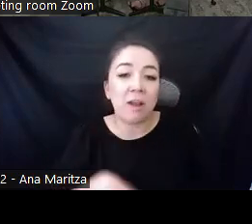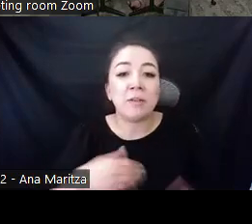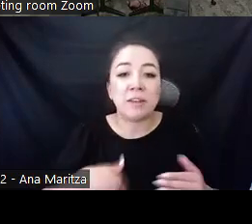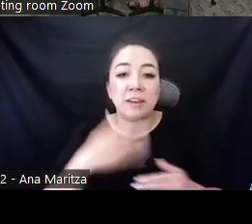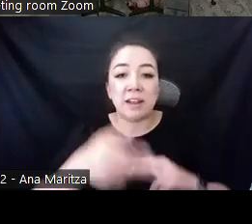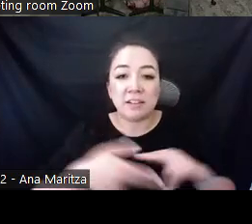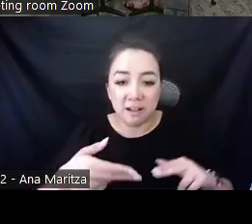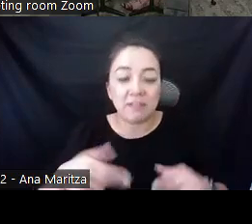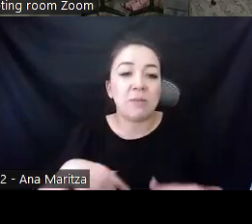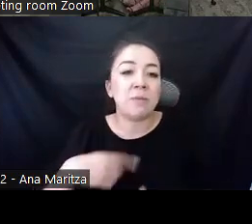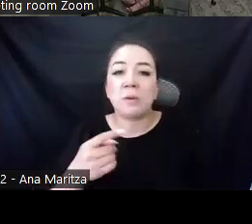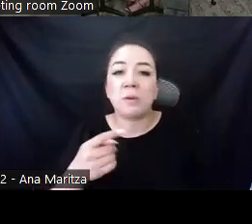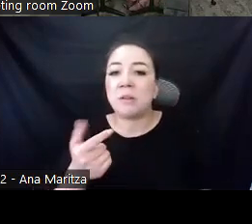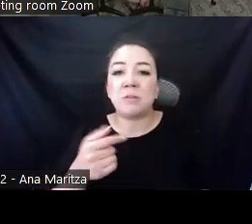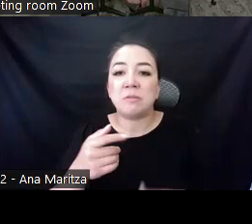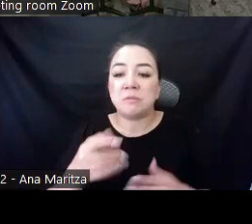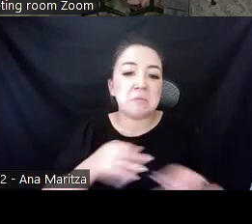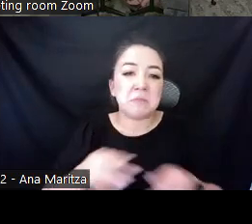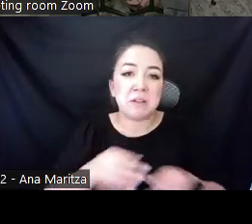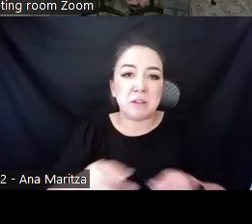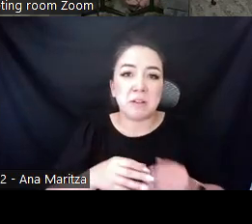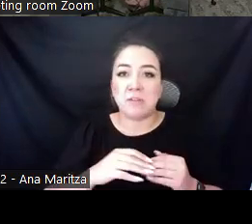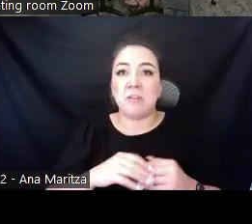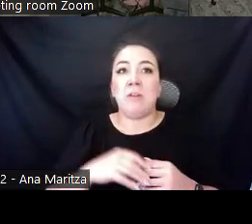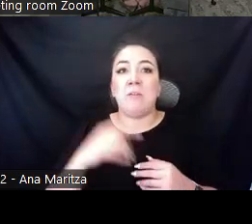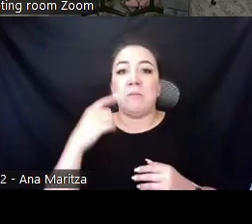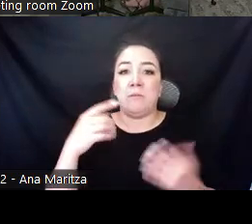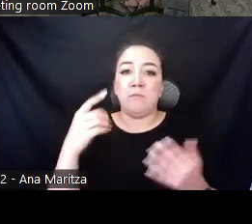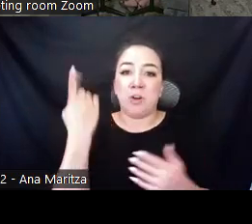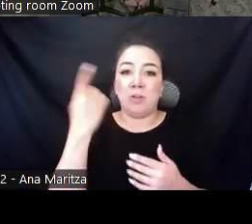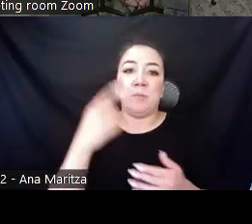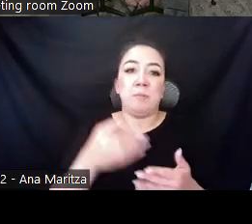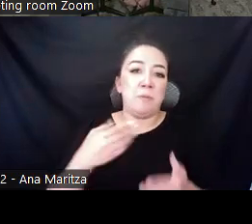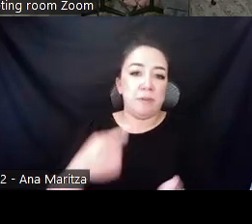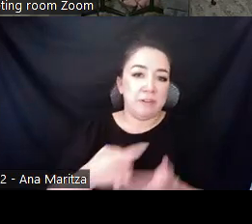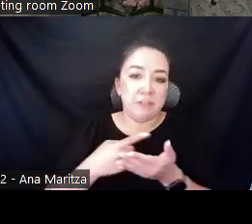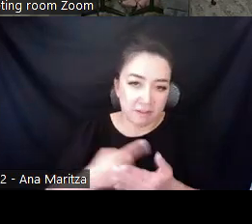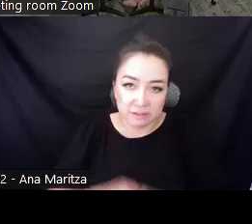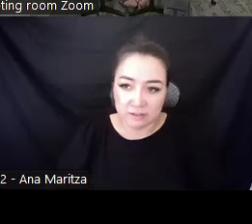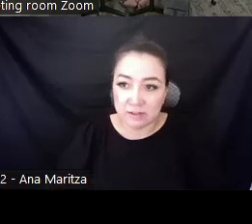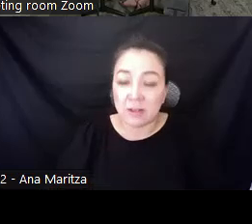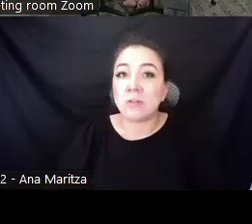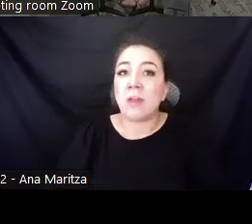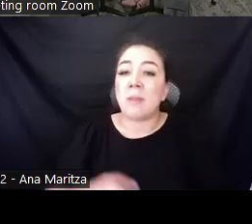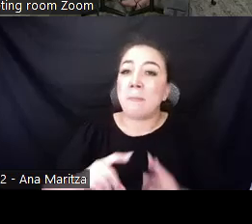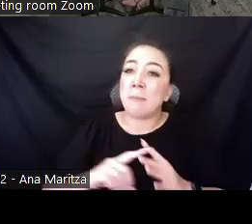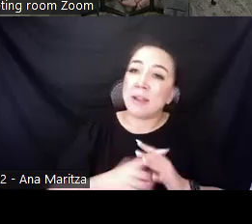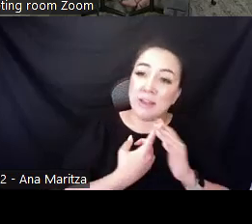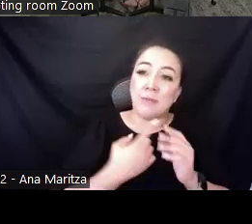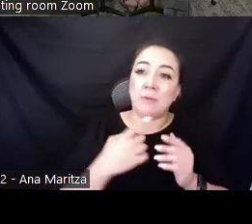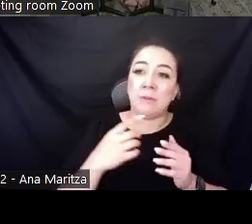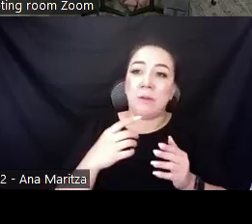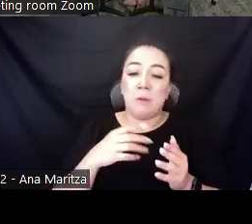next slide and we're going to just do a little grounding, I think, first before we get into the discussion. So at the beginning, when I was going through